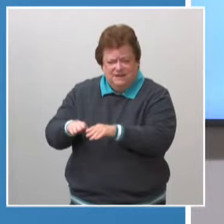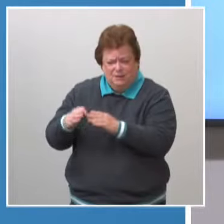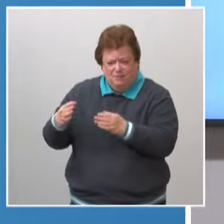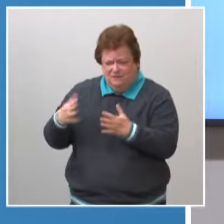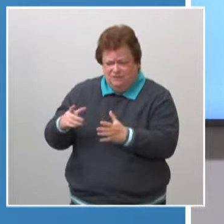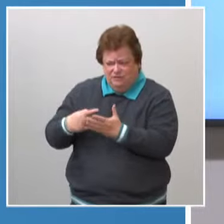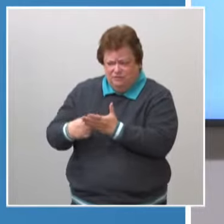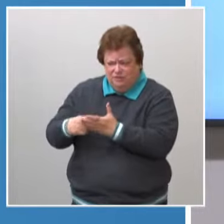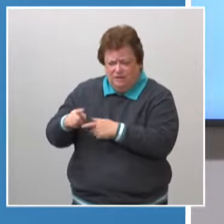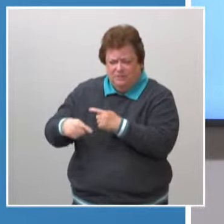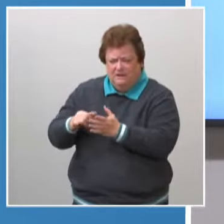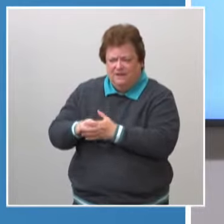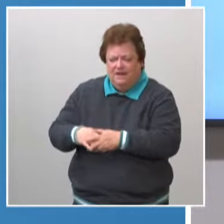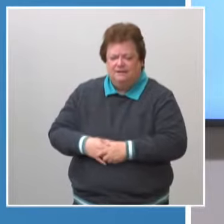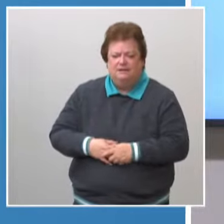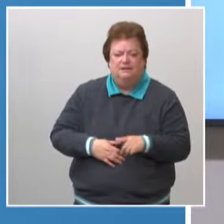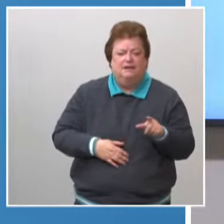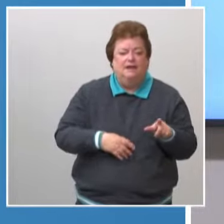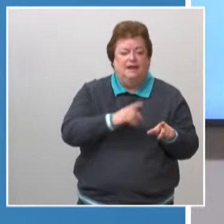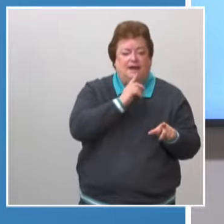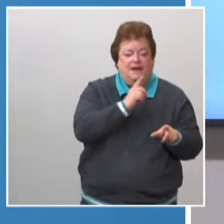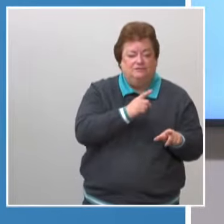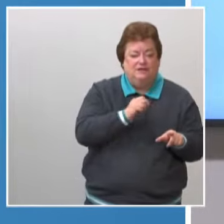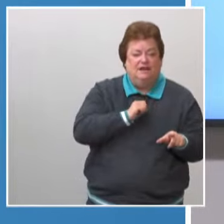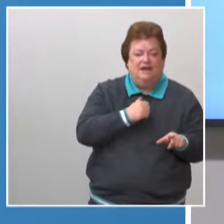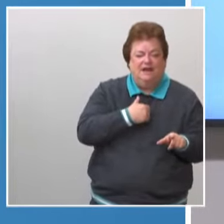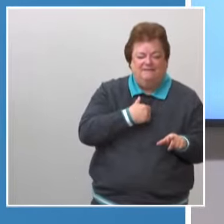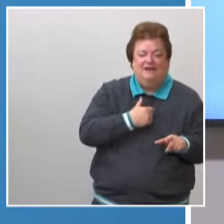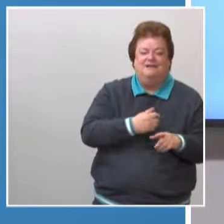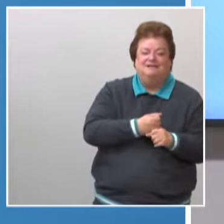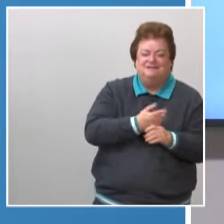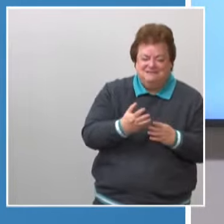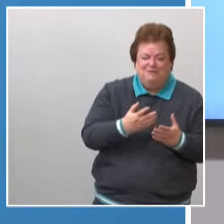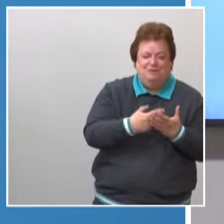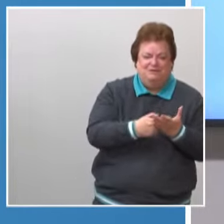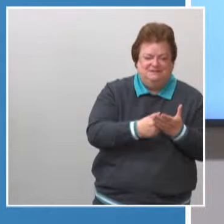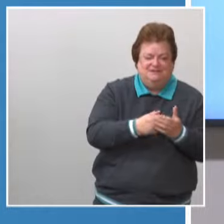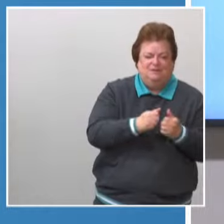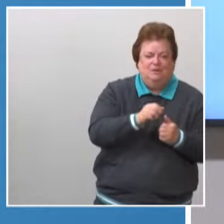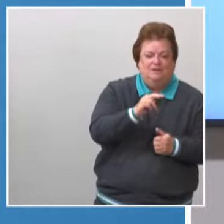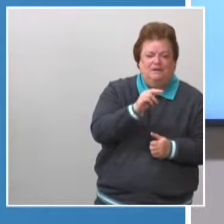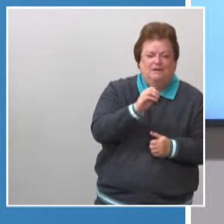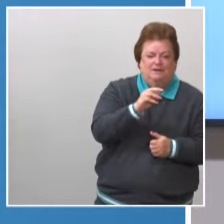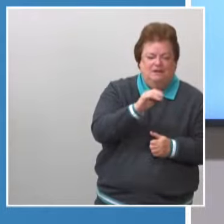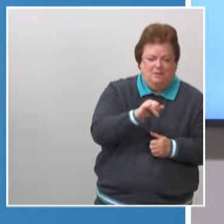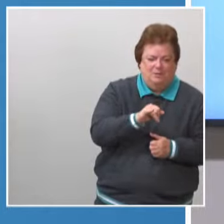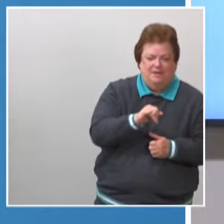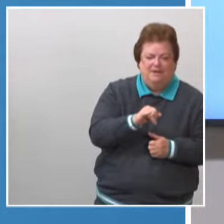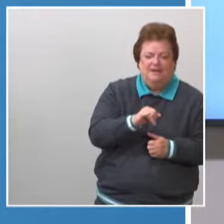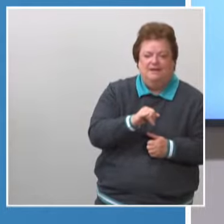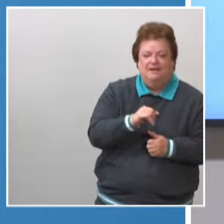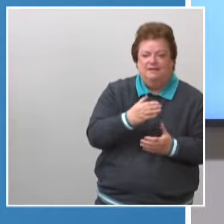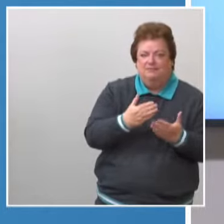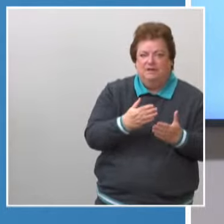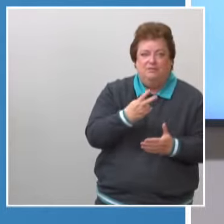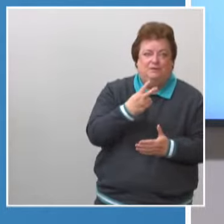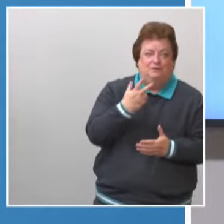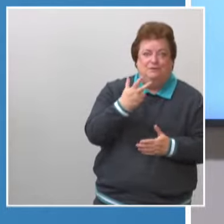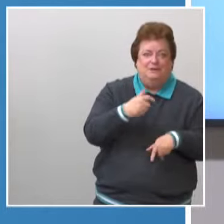that? Actually, Matt, I have quite a few discussions with NAMI, sometimes 2 or 3 a